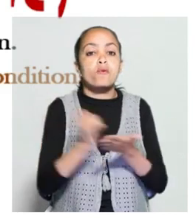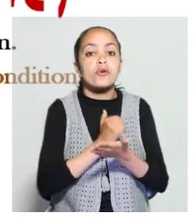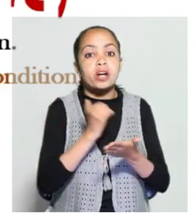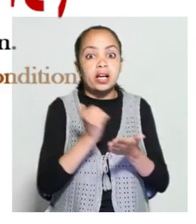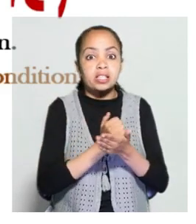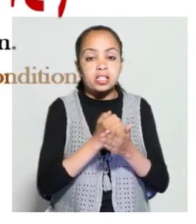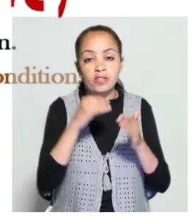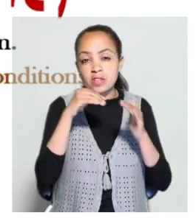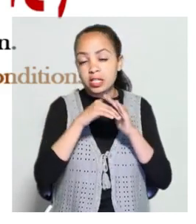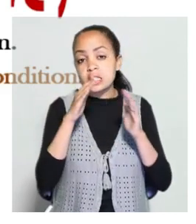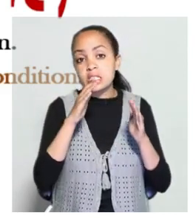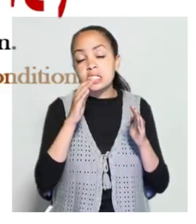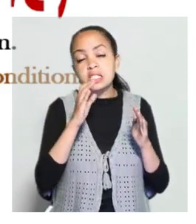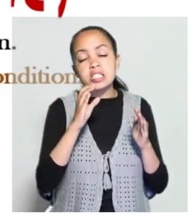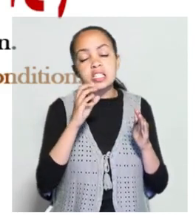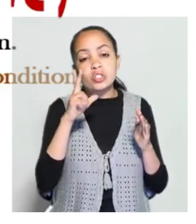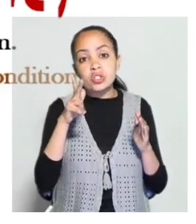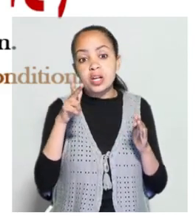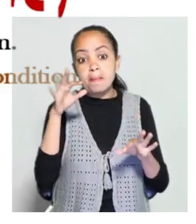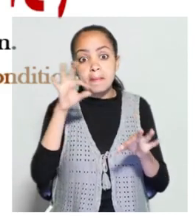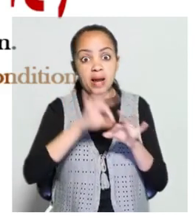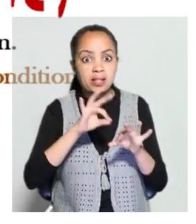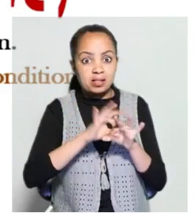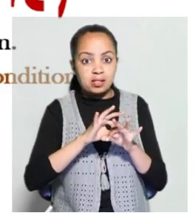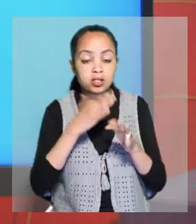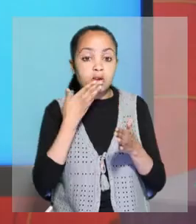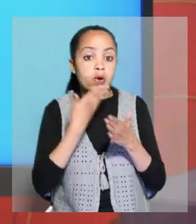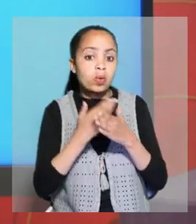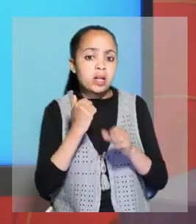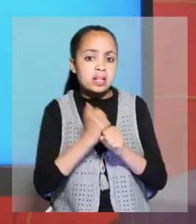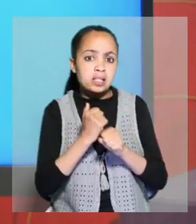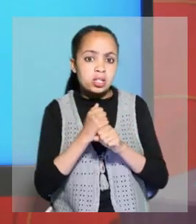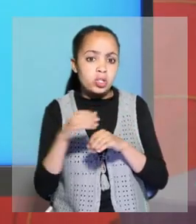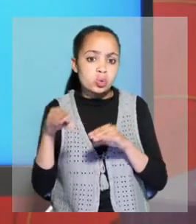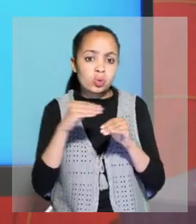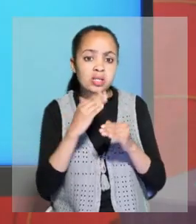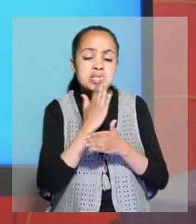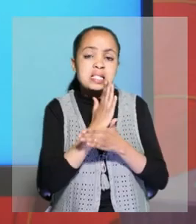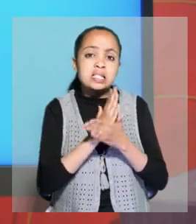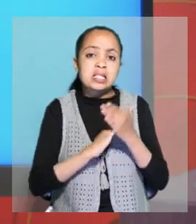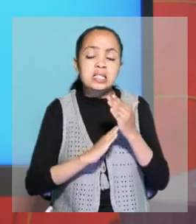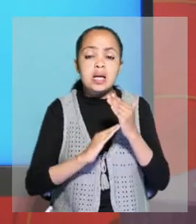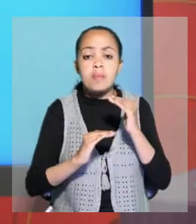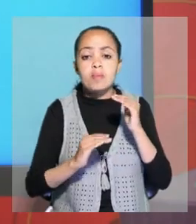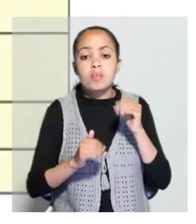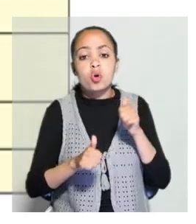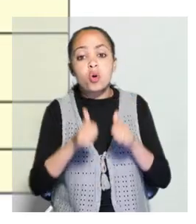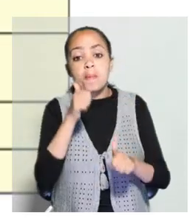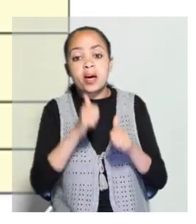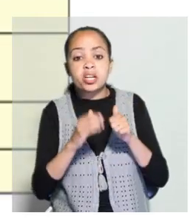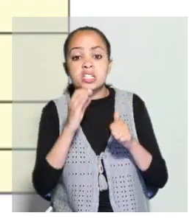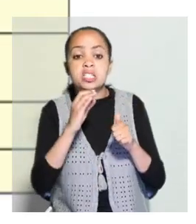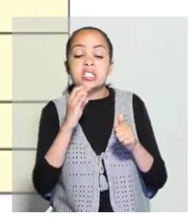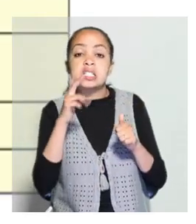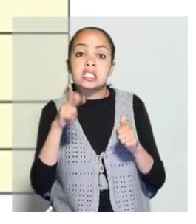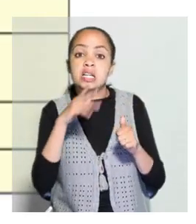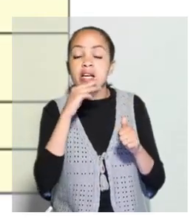over C3 plants. Well done, student. Some comparison between C3 and the C4 plants.